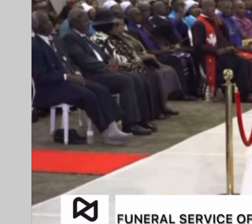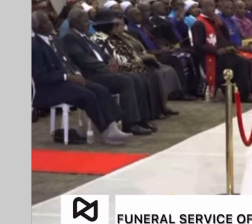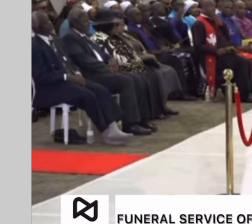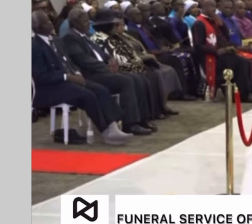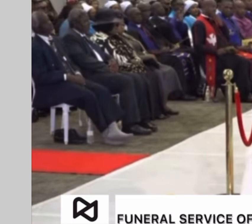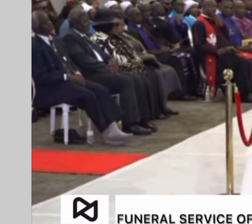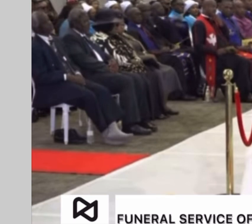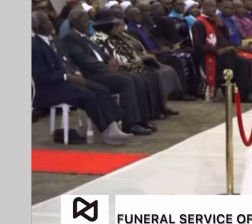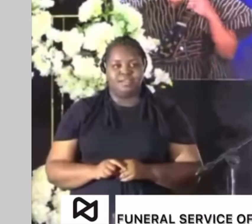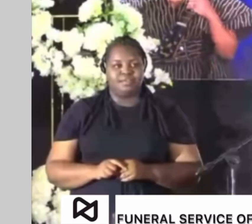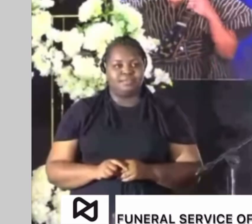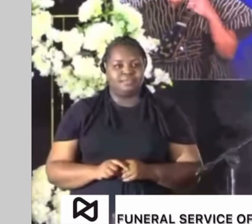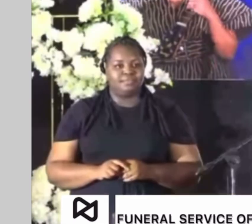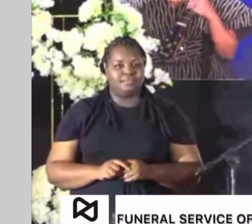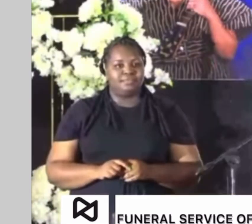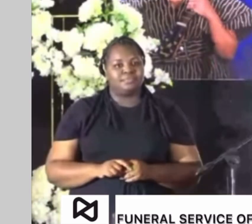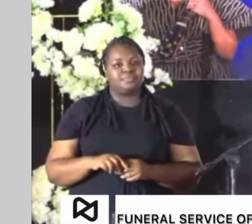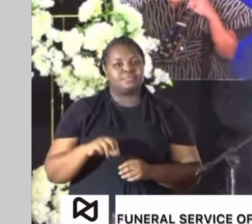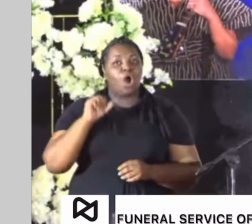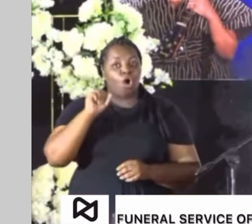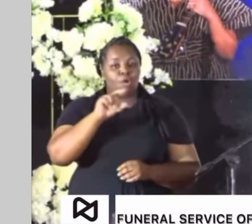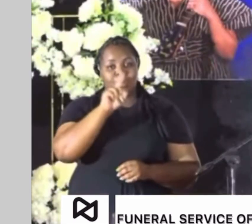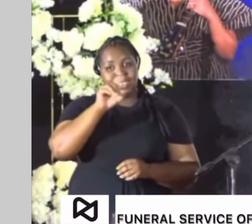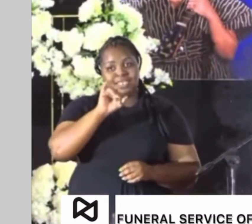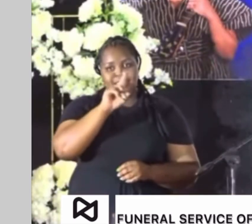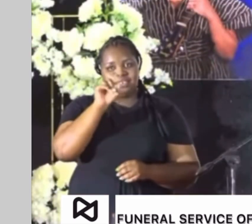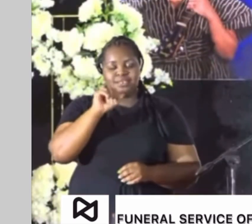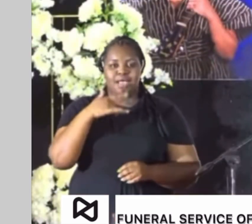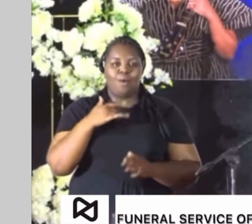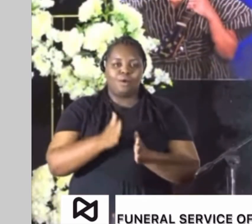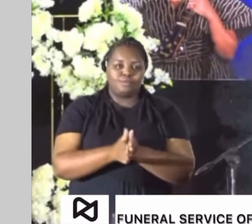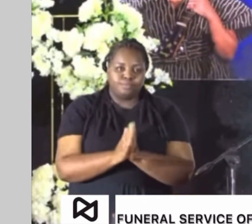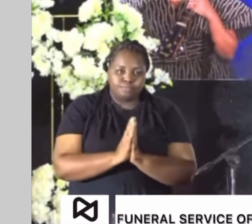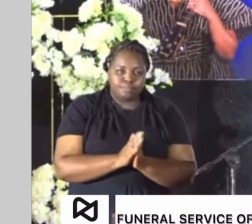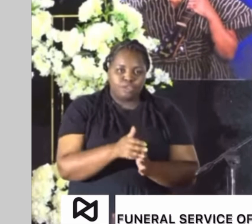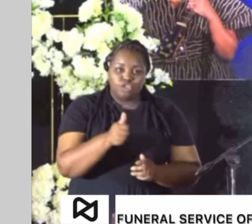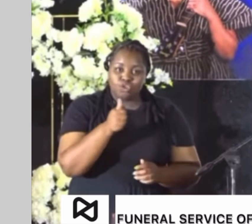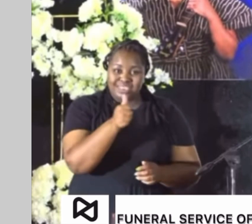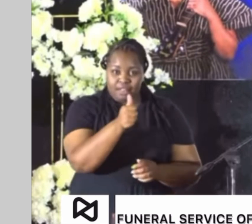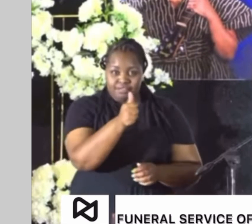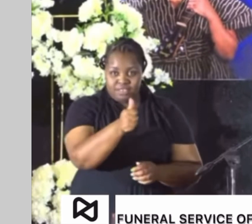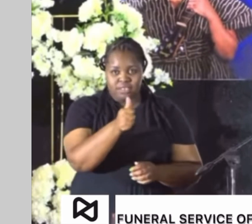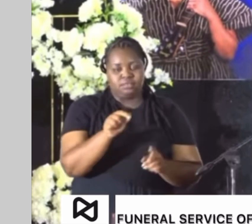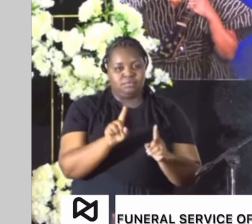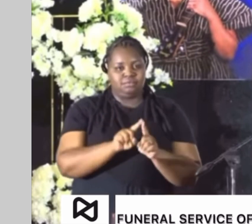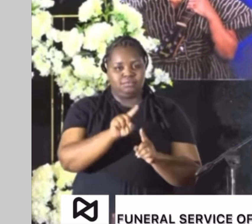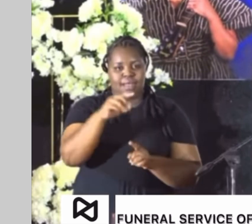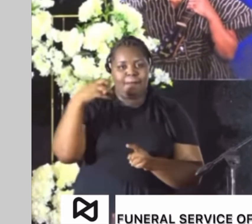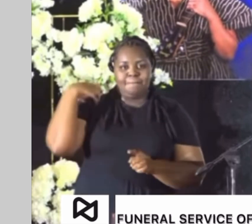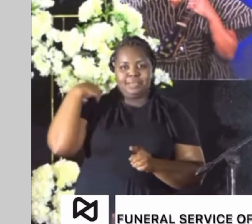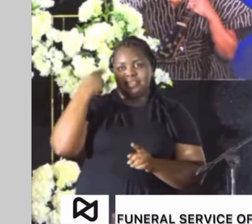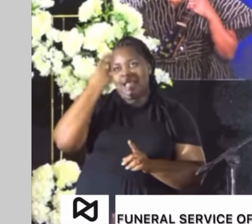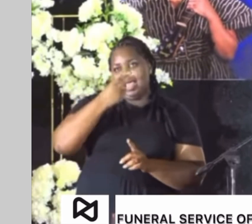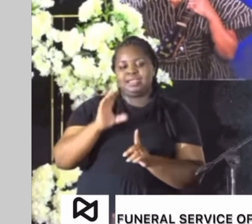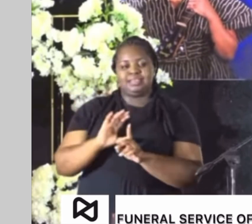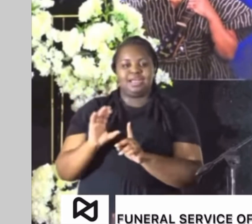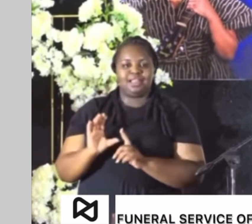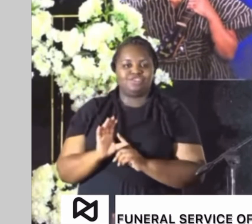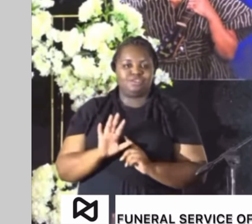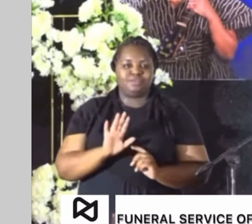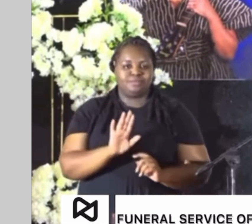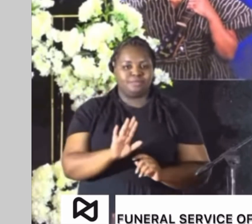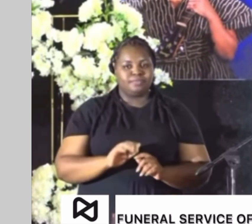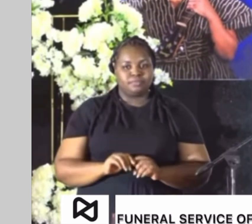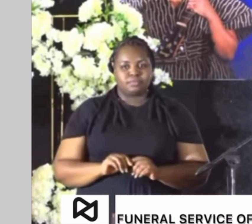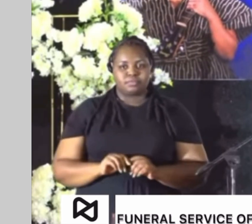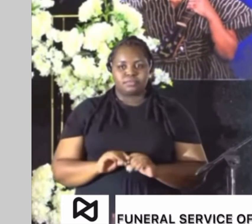to Tiki, Zahara was very proud of where she came from, repping Pumlani like a true inspiration for folks from that hood. Tiki made